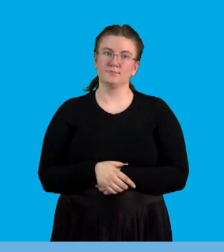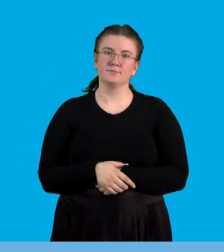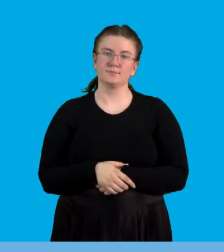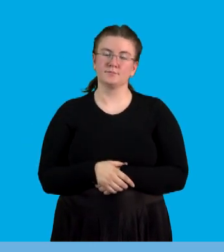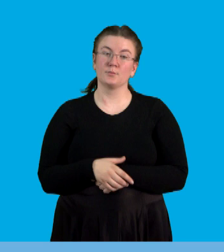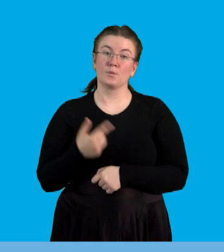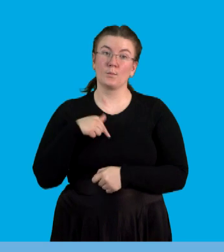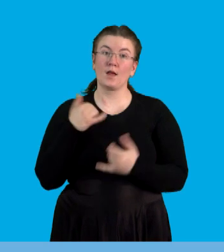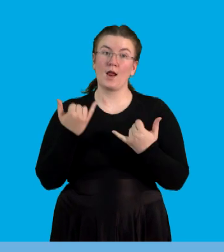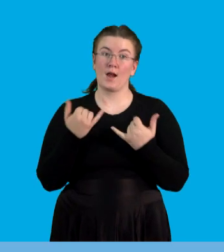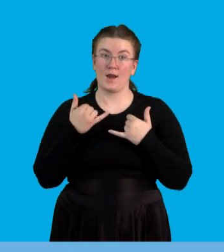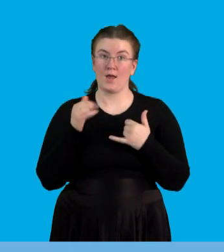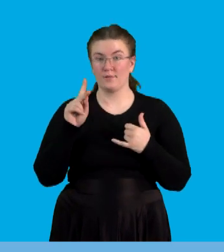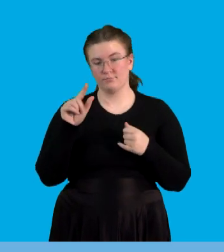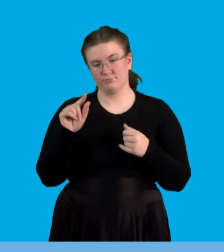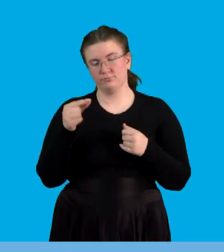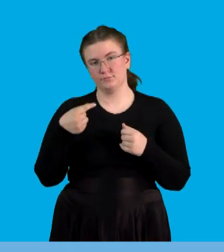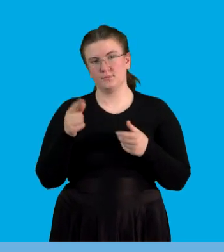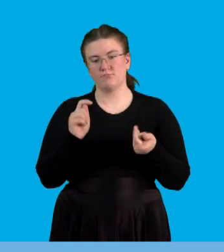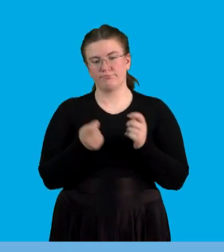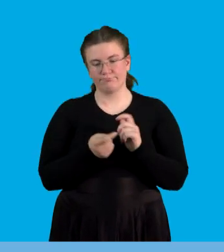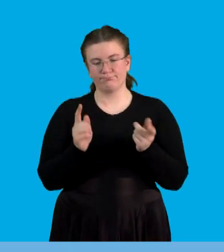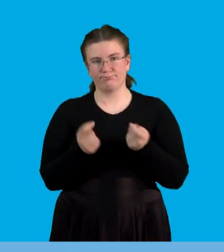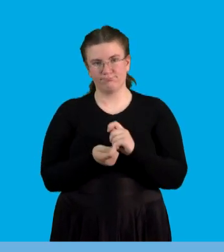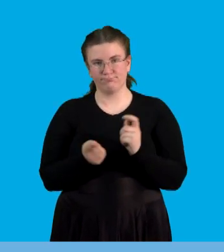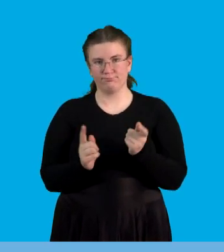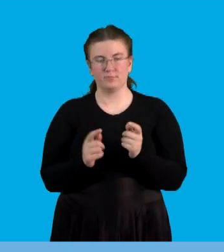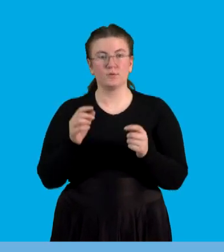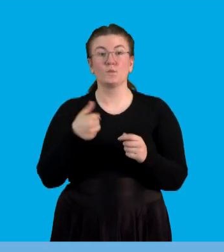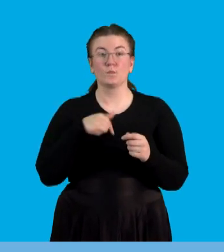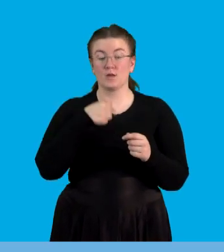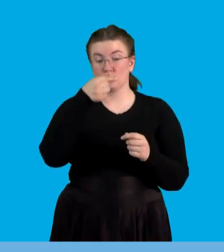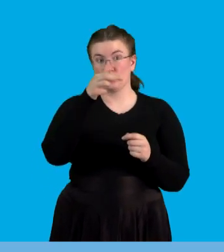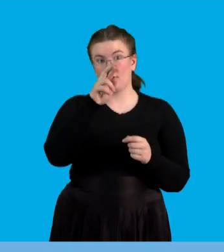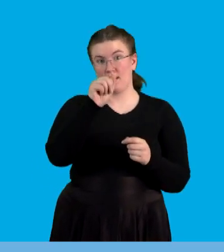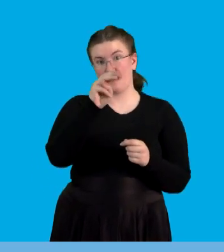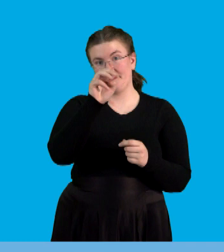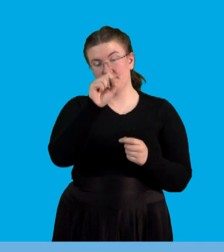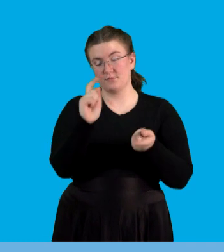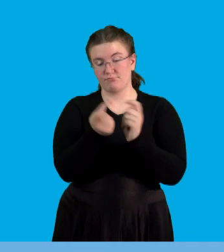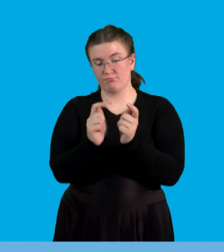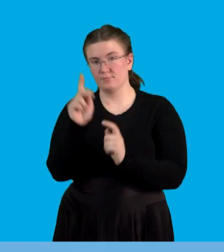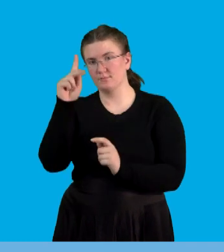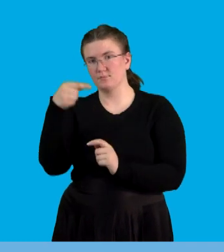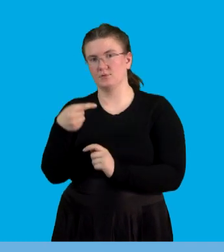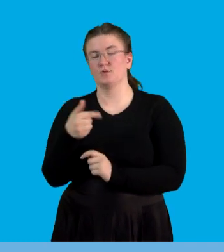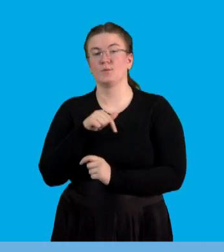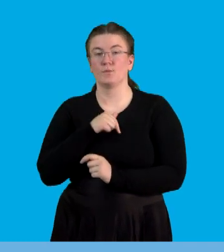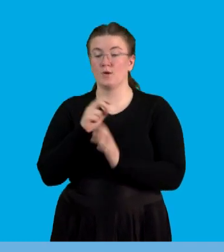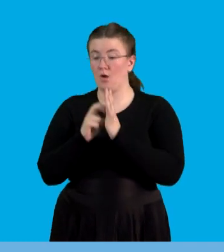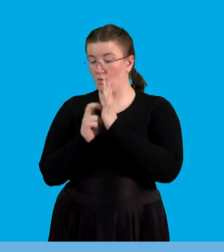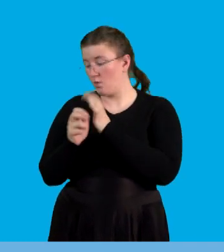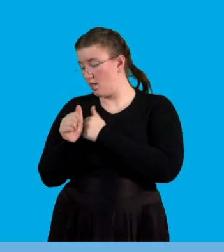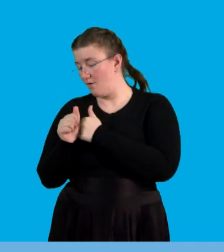kilograms. So we've converted now all our grams into kilograms by making use of this rule that when we are